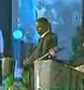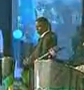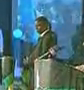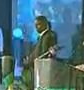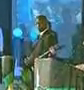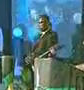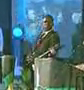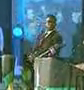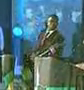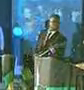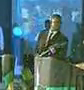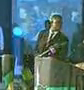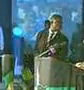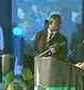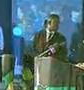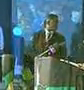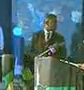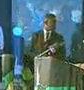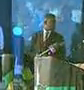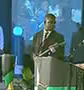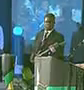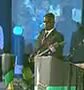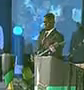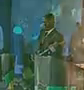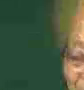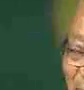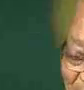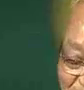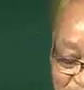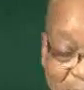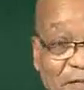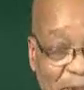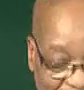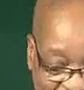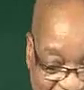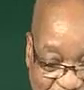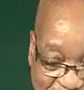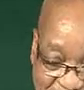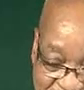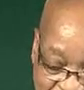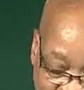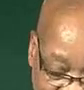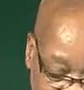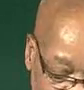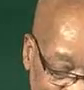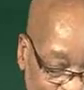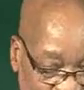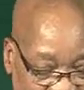All power. All power. Thank you very much, comrades.